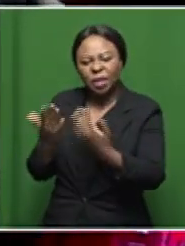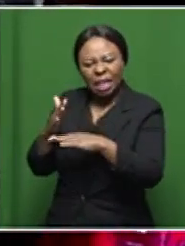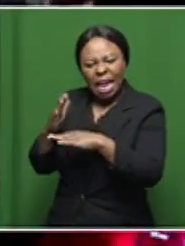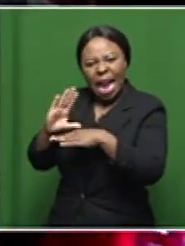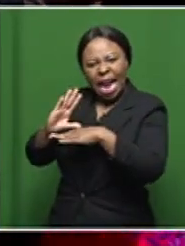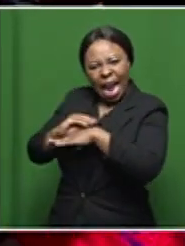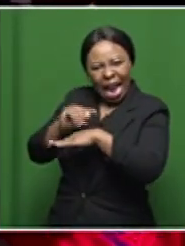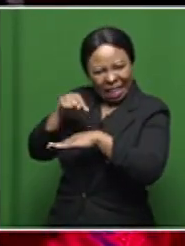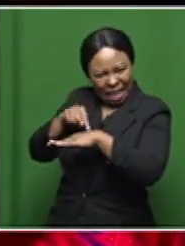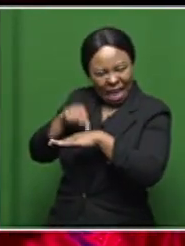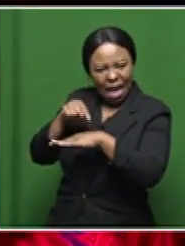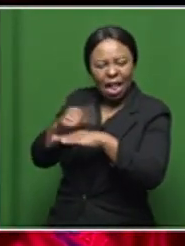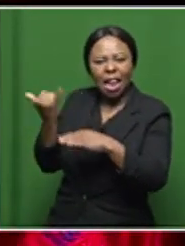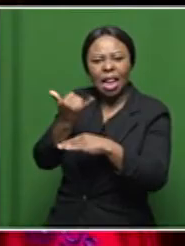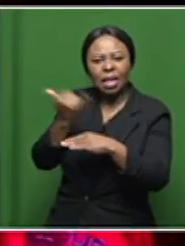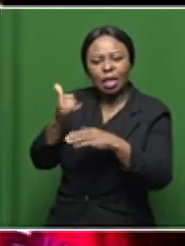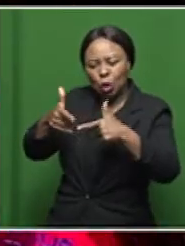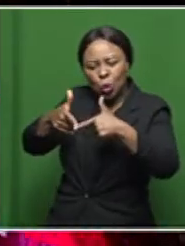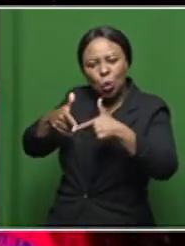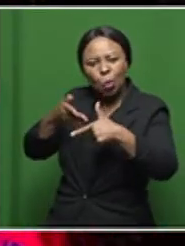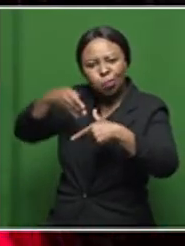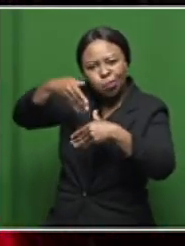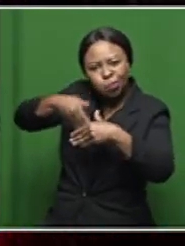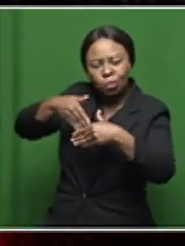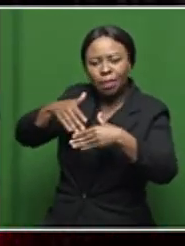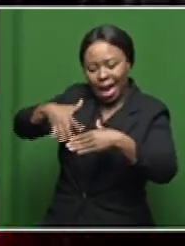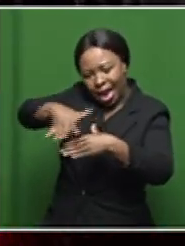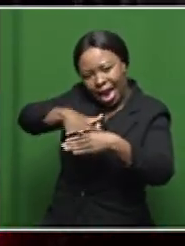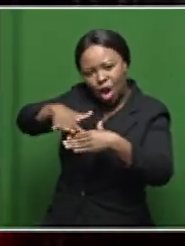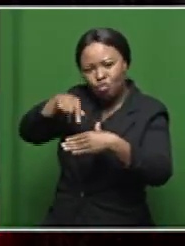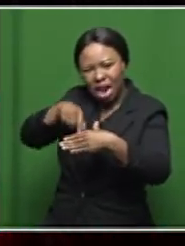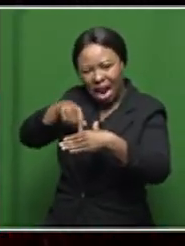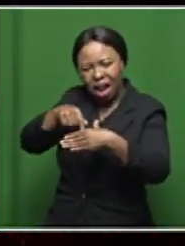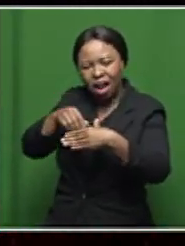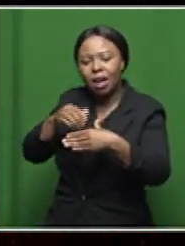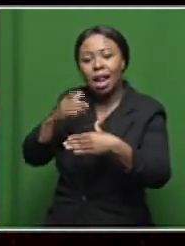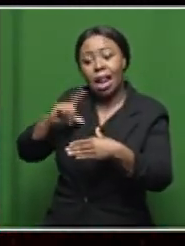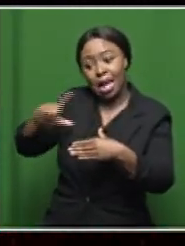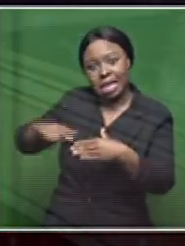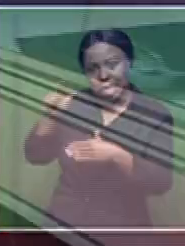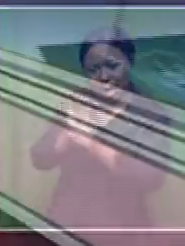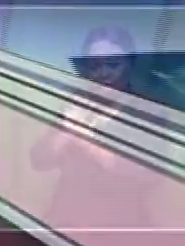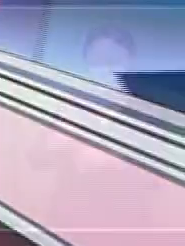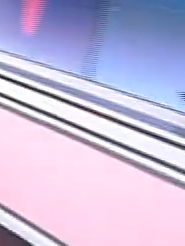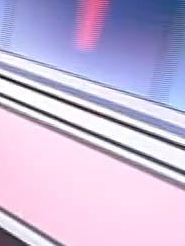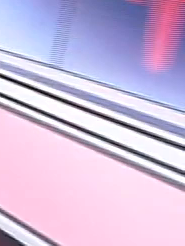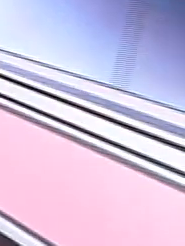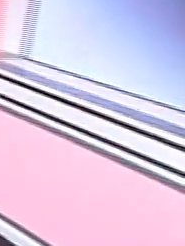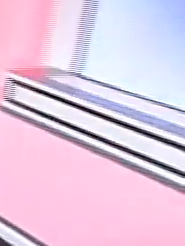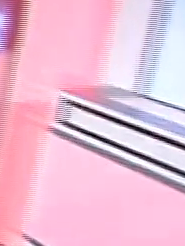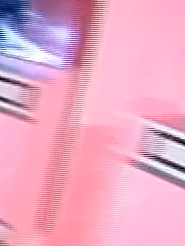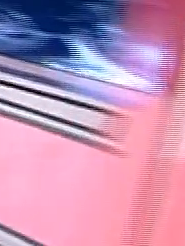cancer related to like your uterus and the cervix area. It affects ladies.